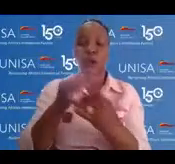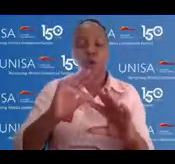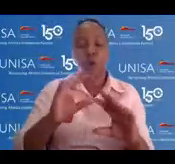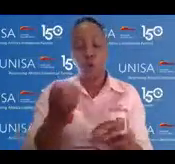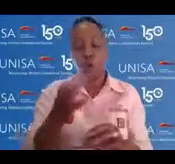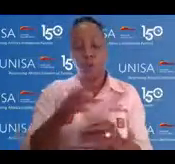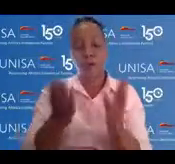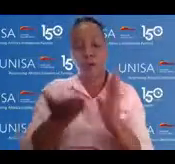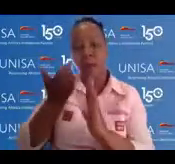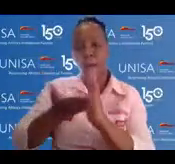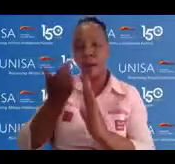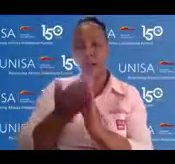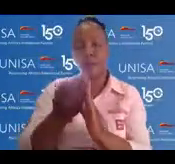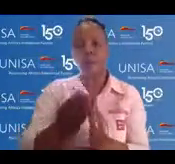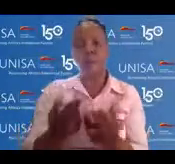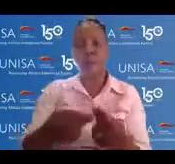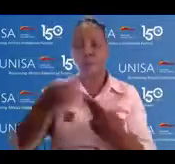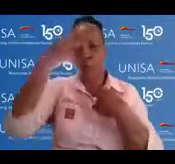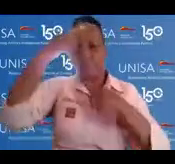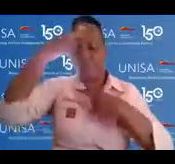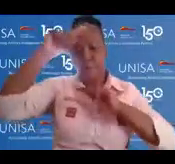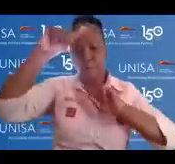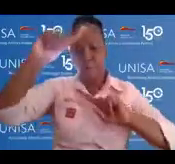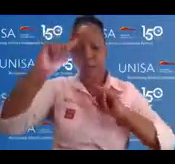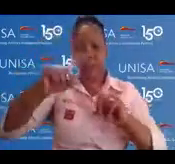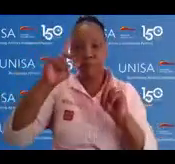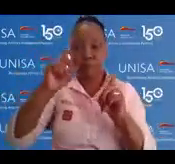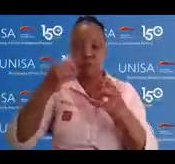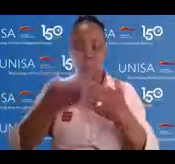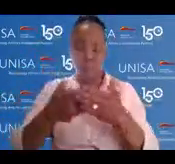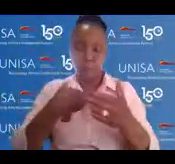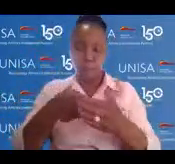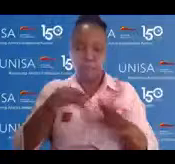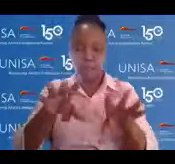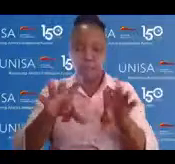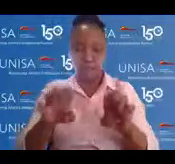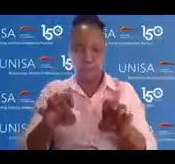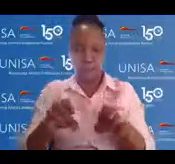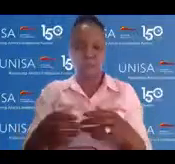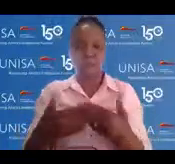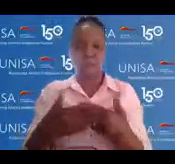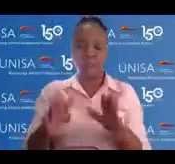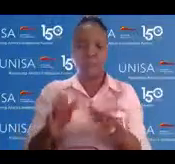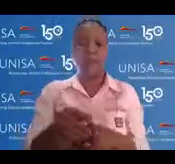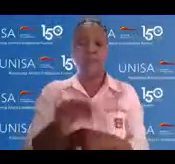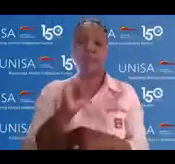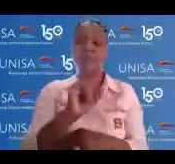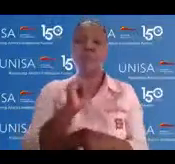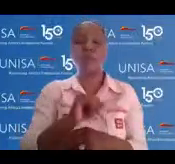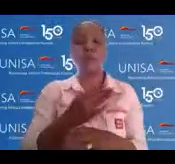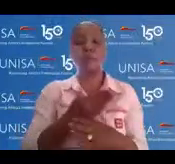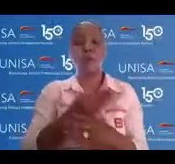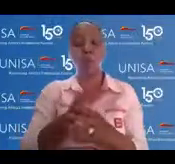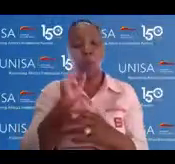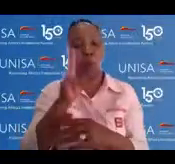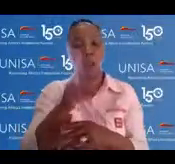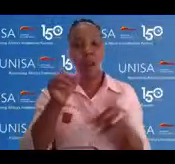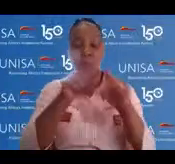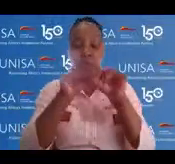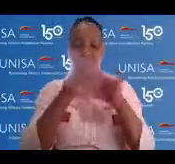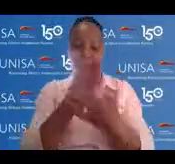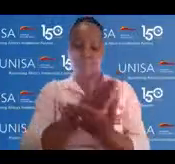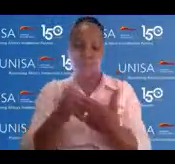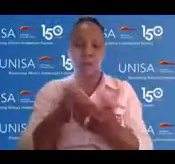photo before you start your examination. And I'm going to share my screen now. You'll just let me